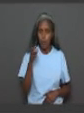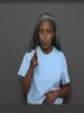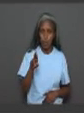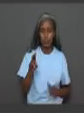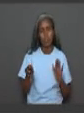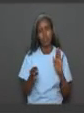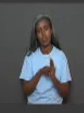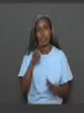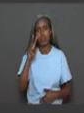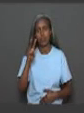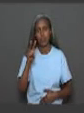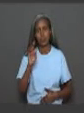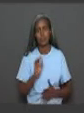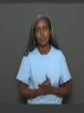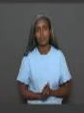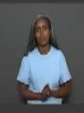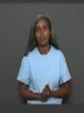or negative 2.